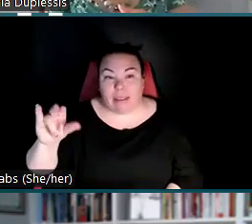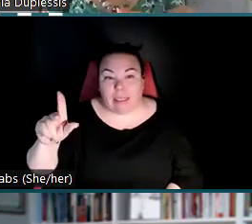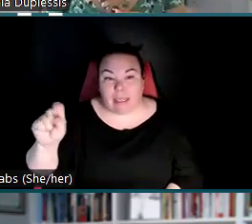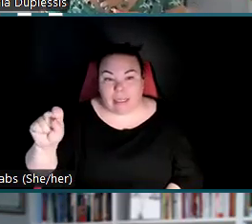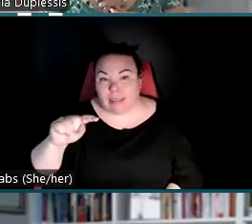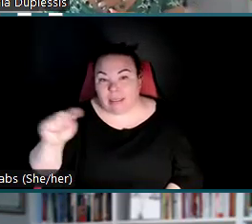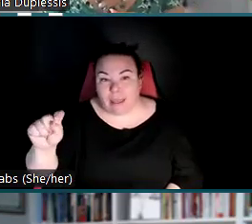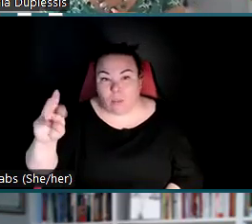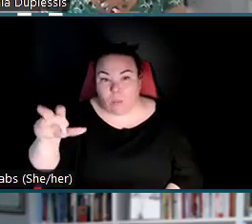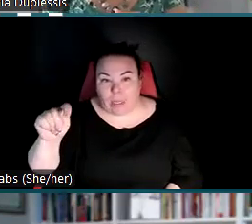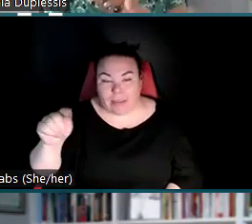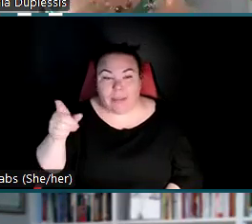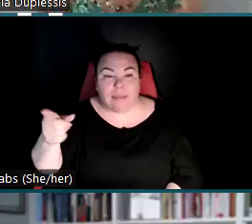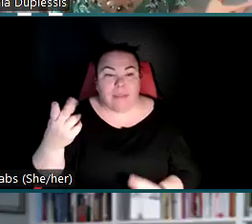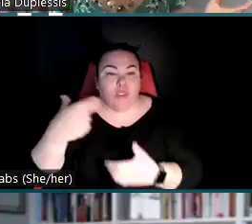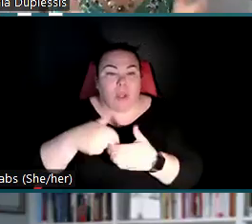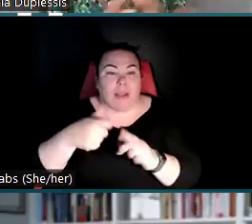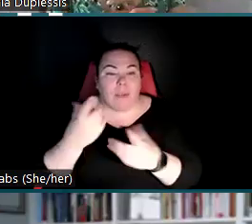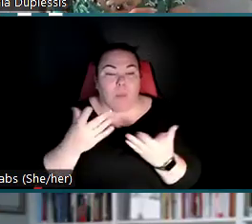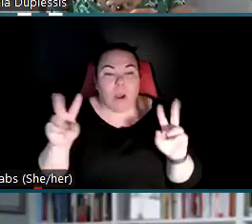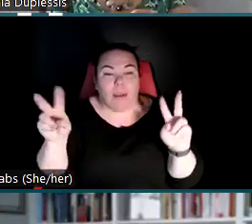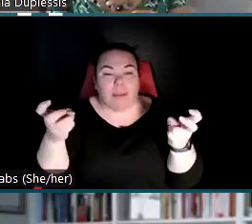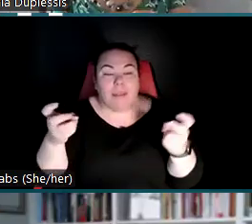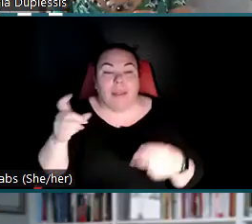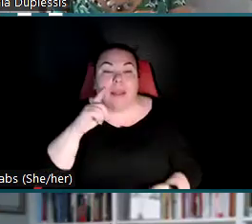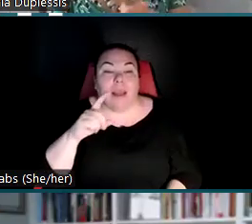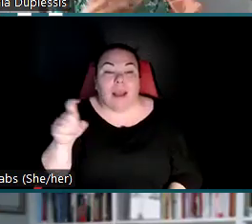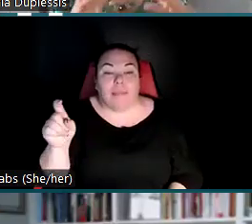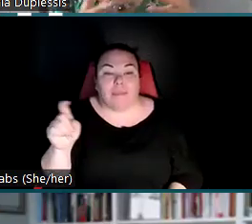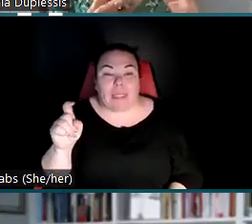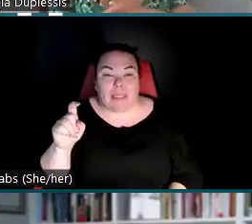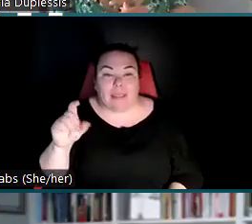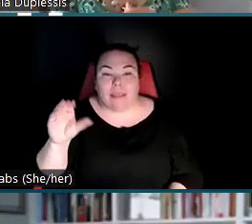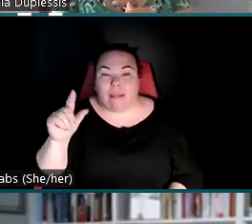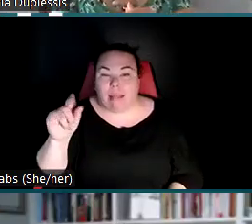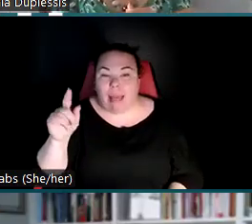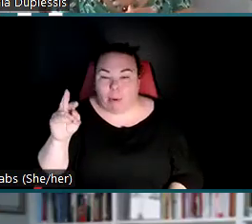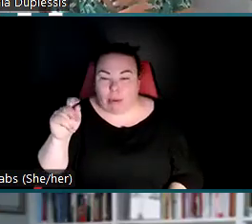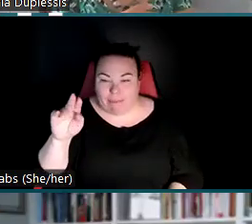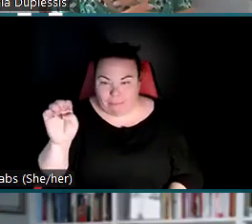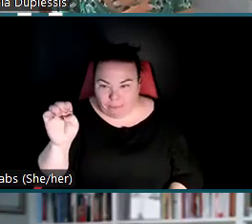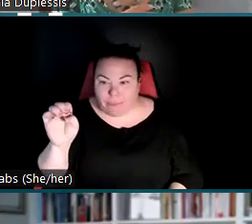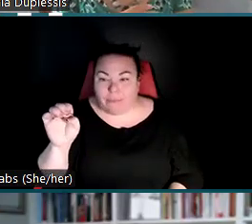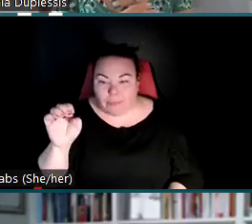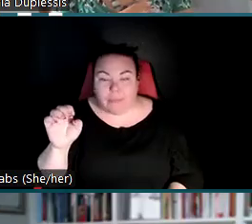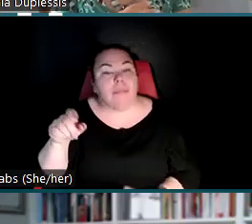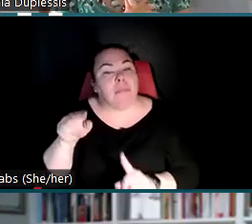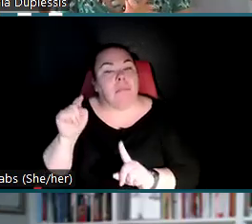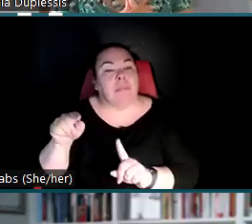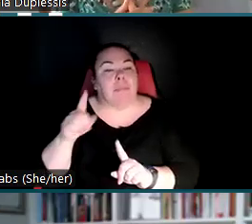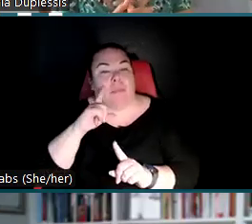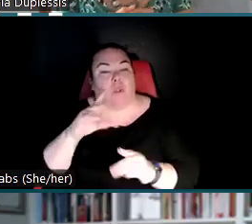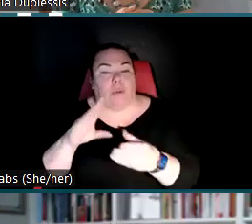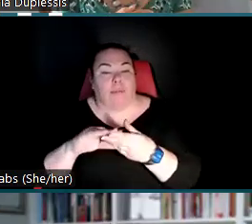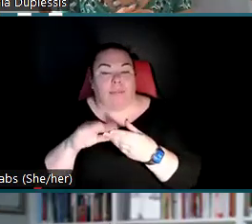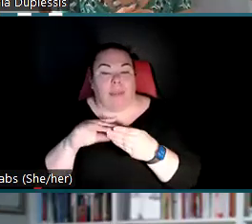the Phoenix Collaborative, and she's going to talk about her work really to build partnerships for survivor safety during